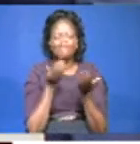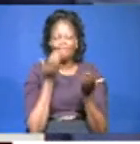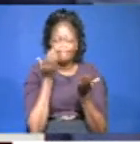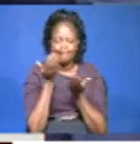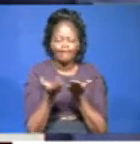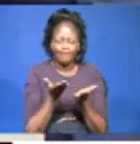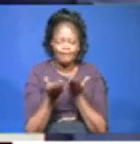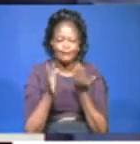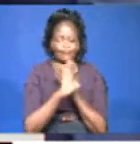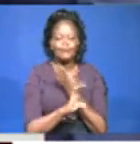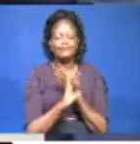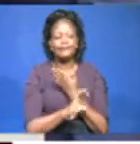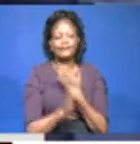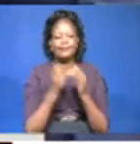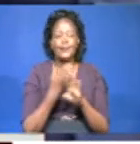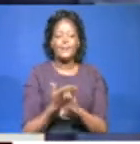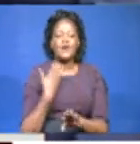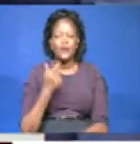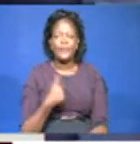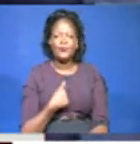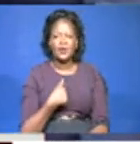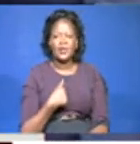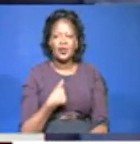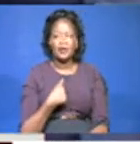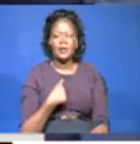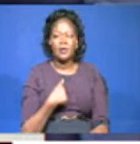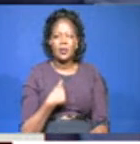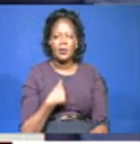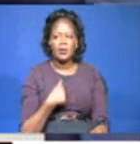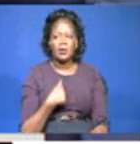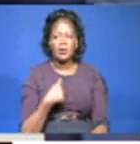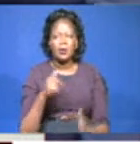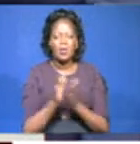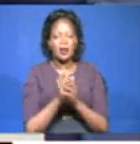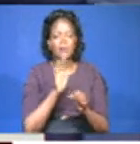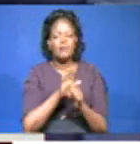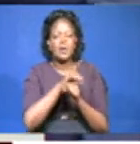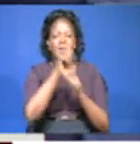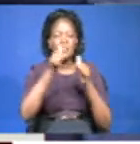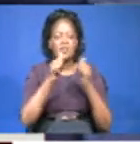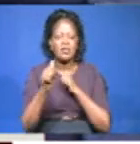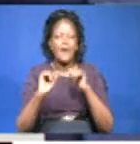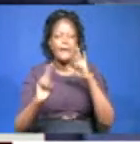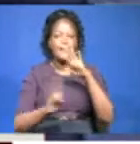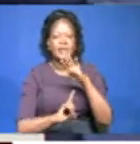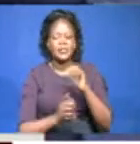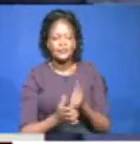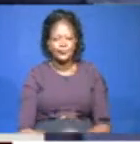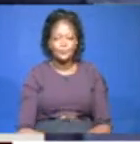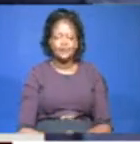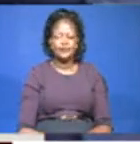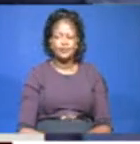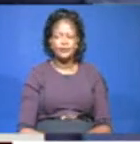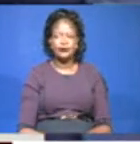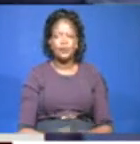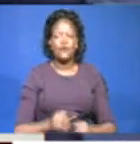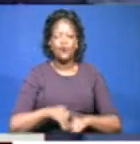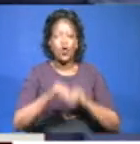country before me, like many, many other ministers. In accordance with Article